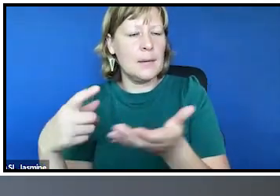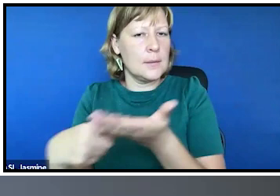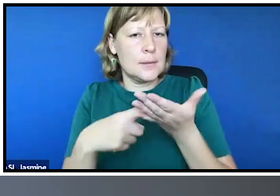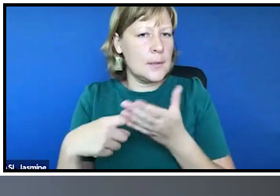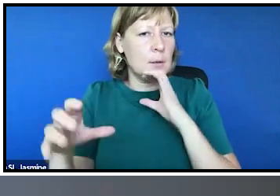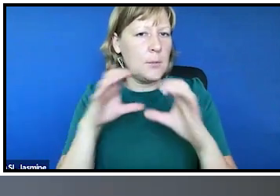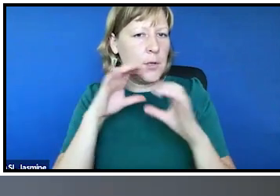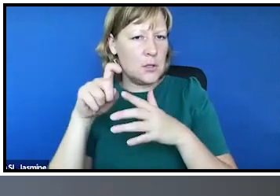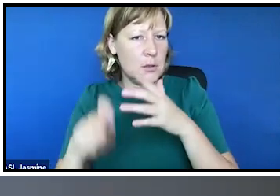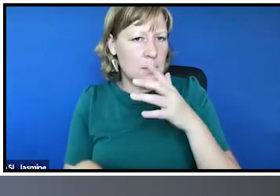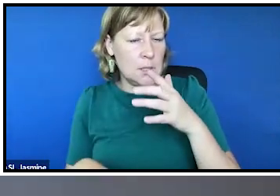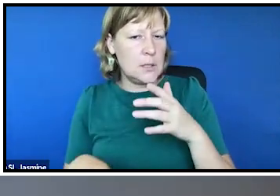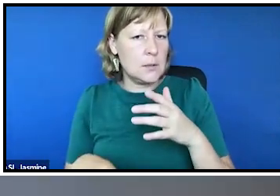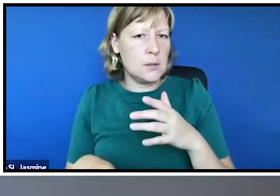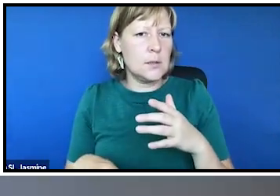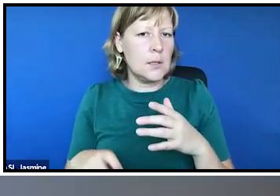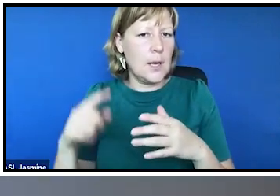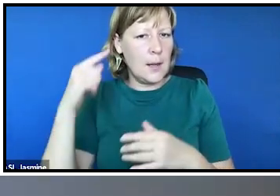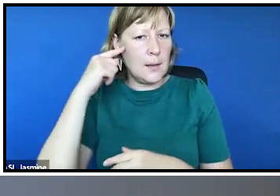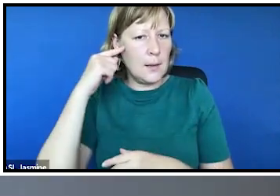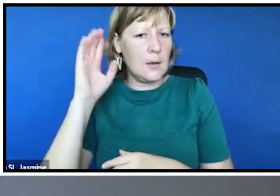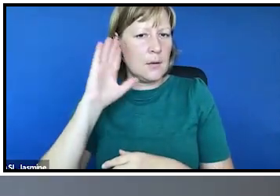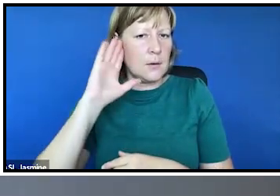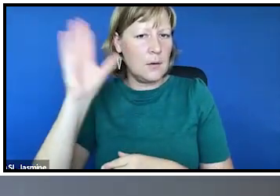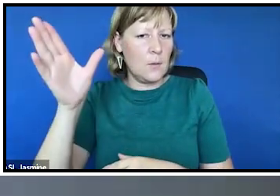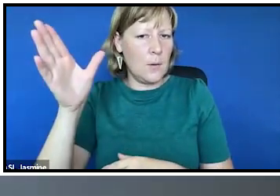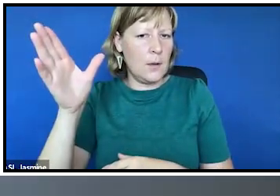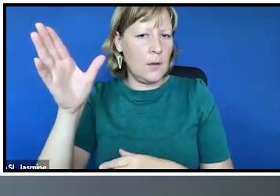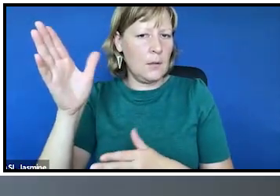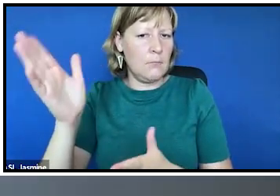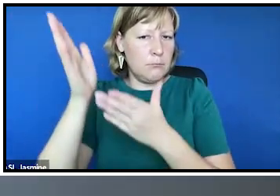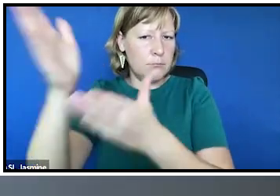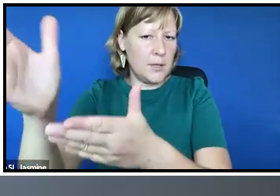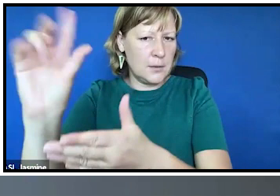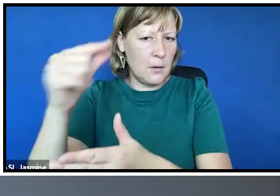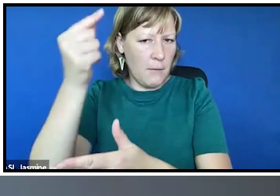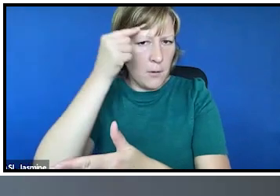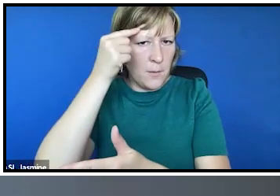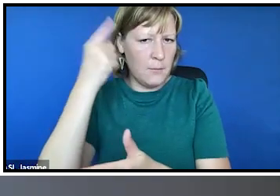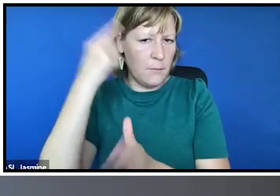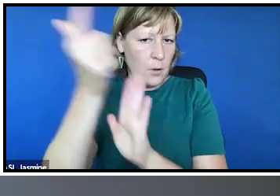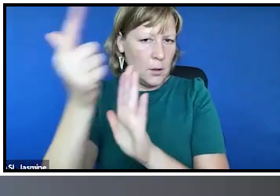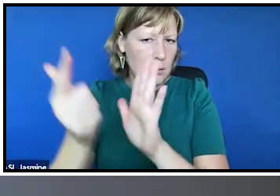is likely to be proposed legislation. I don't know if it's actually been proposed yet on